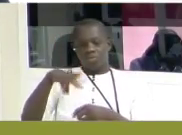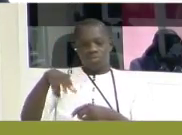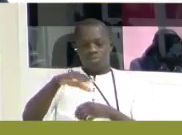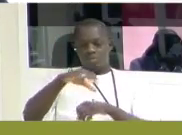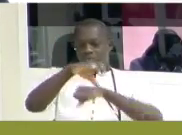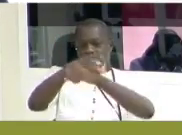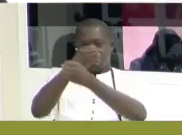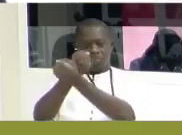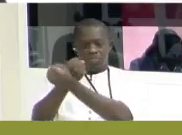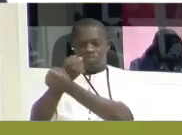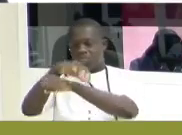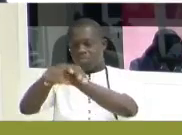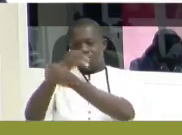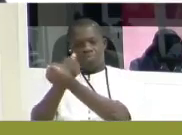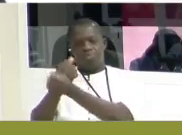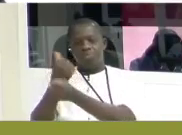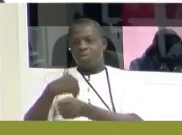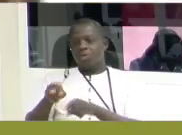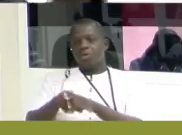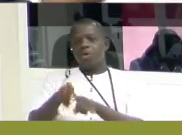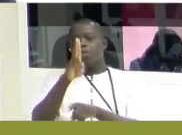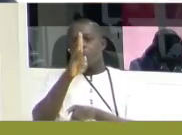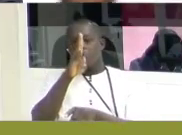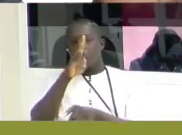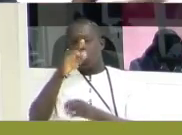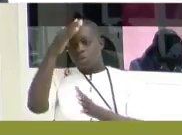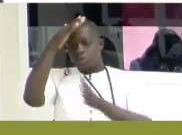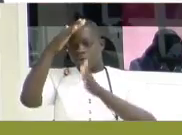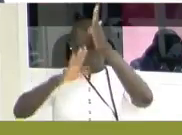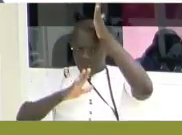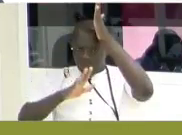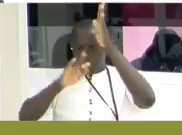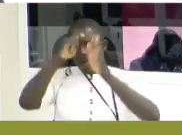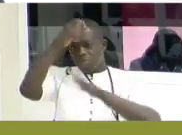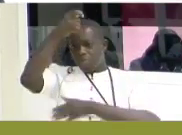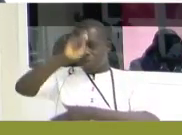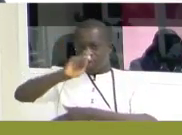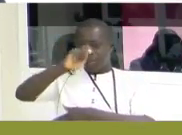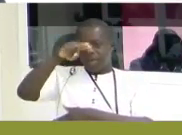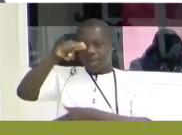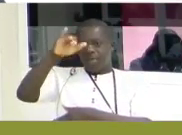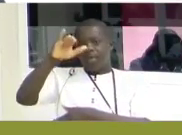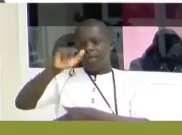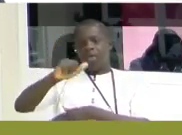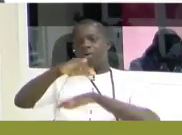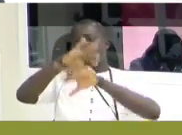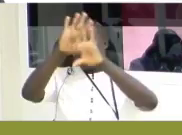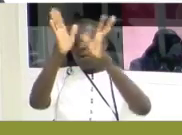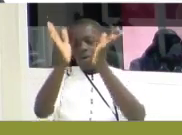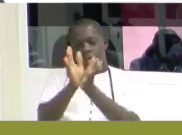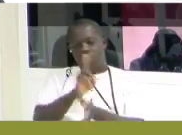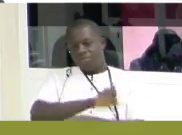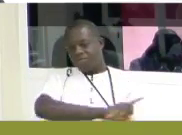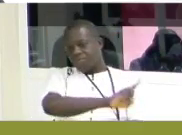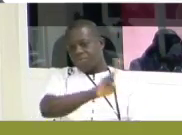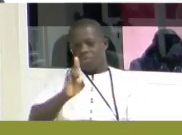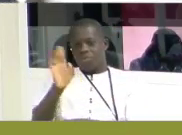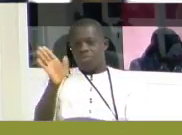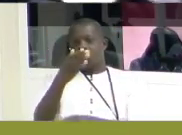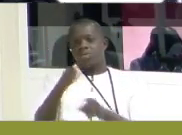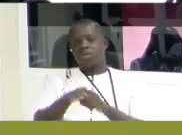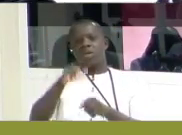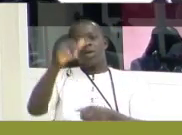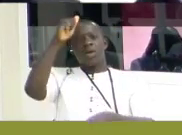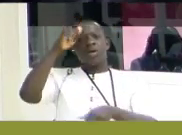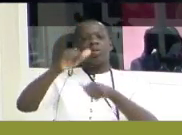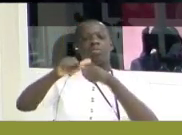Then I asked who? They said the soldiers, police, NIA. All of them were going around. Because I could remember Harry telling us that he was in fact picked from a